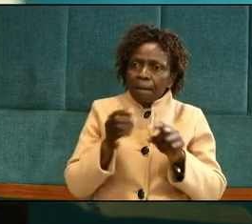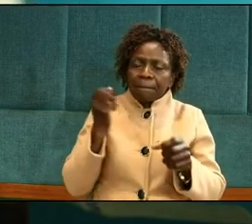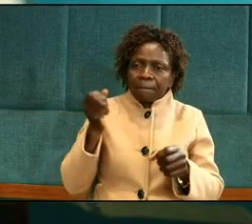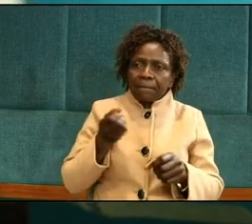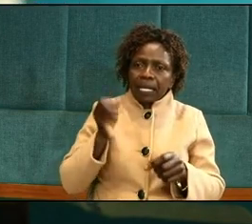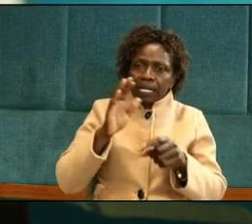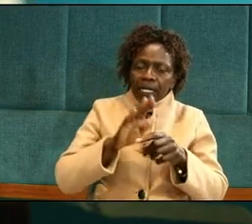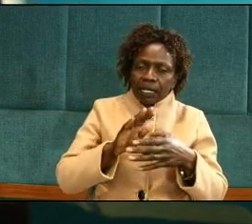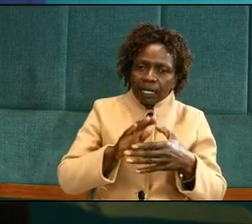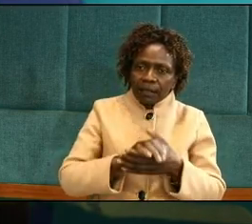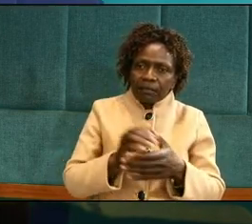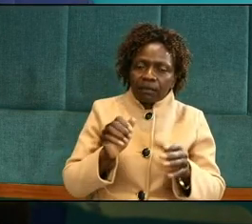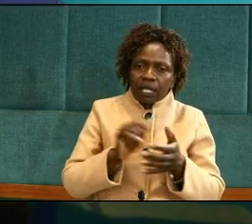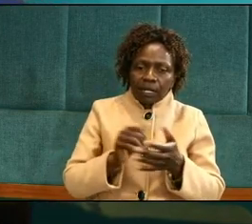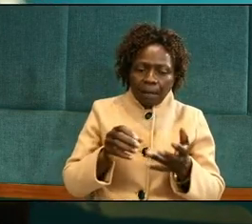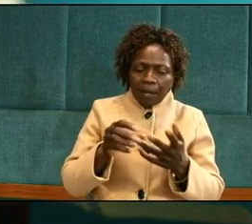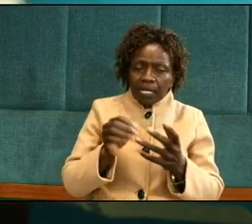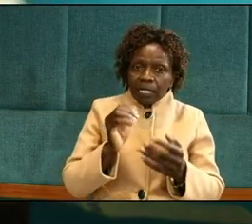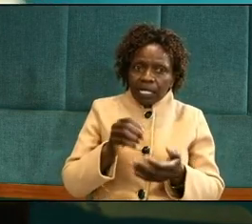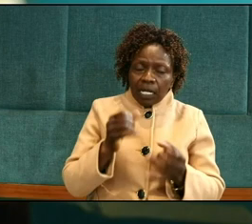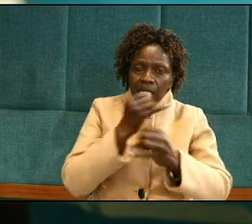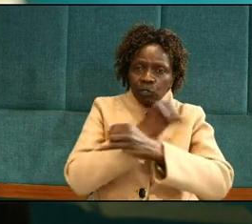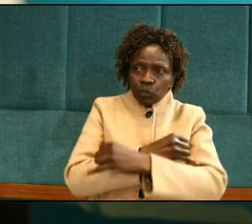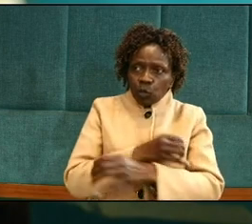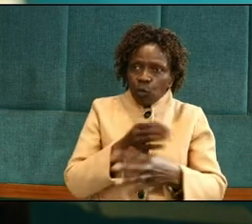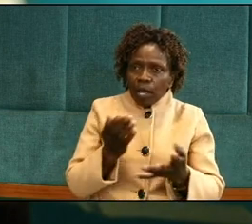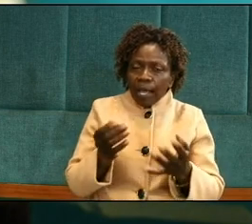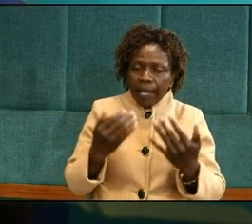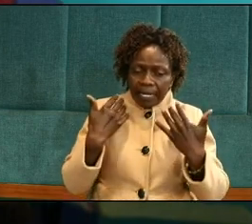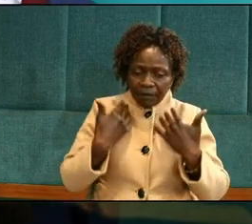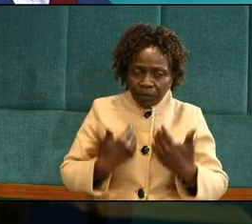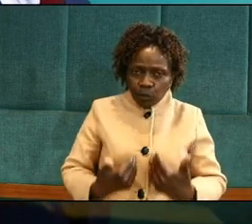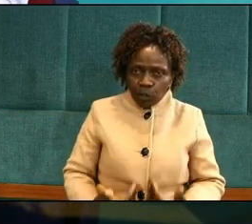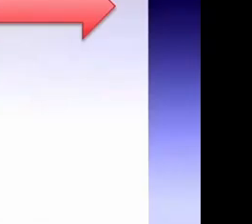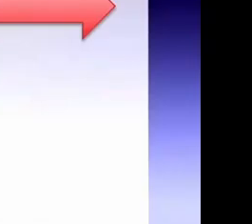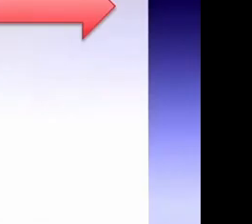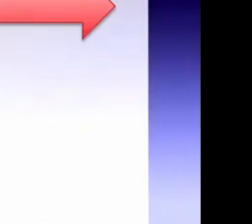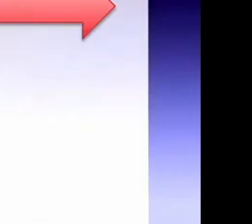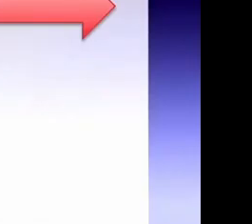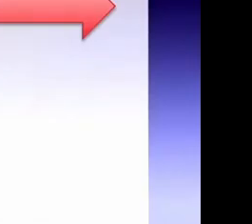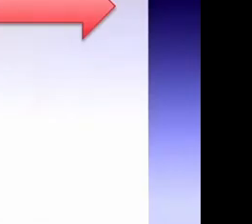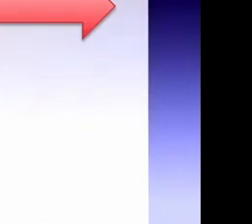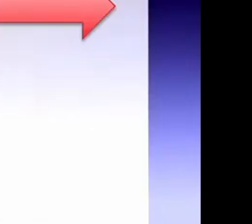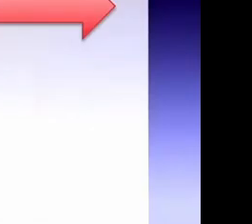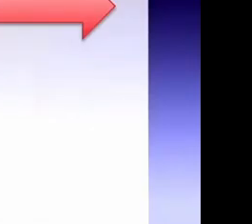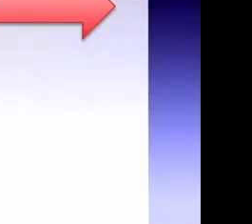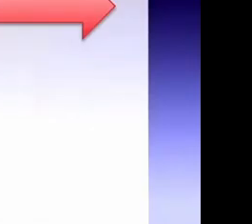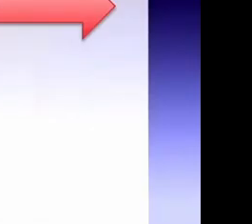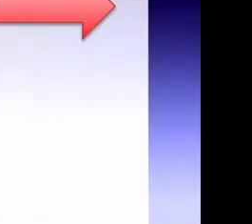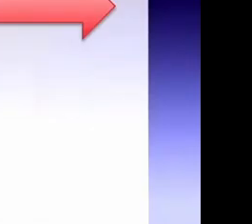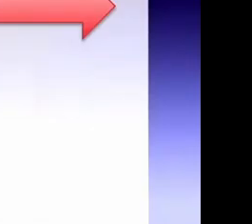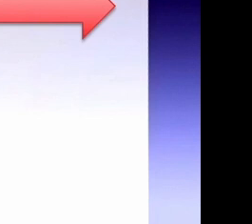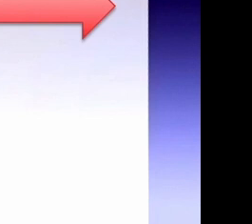believe that marriage is an institution where individuals are brought together to build